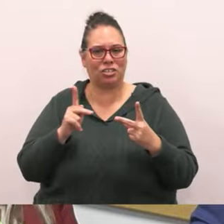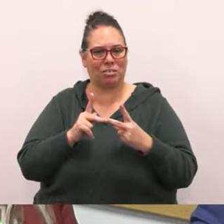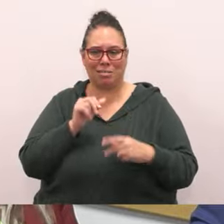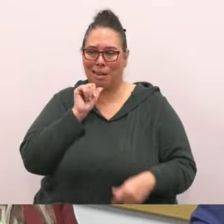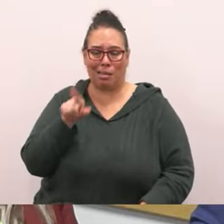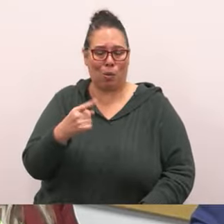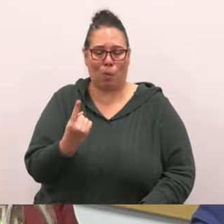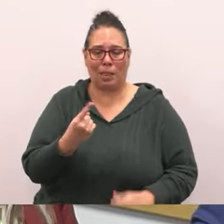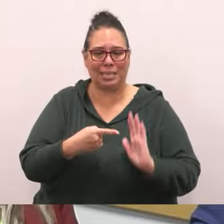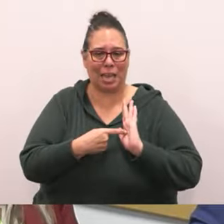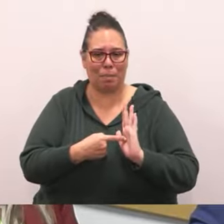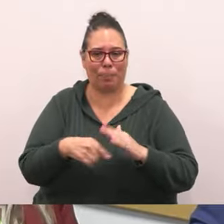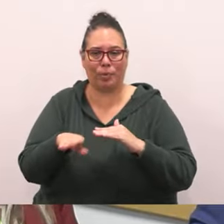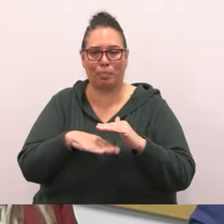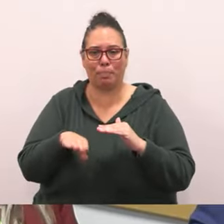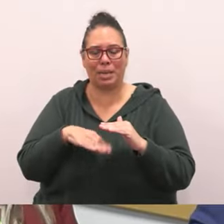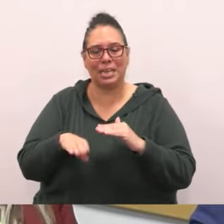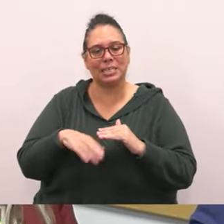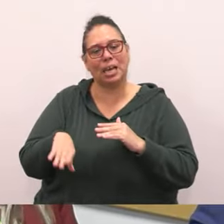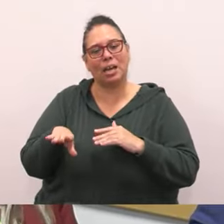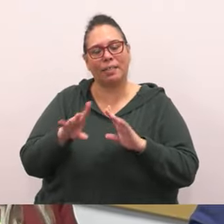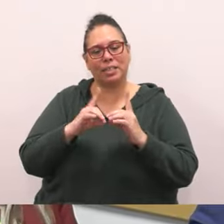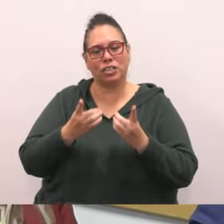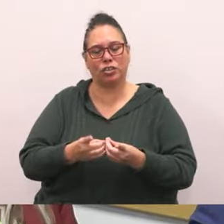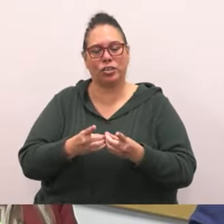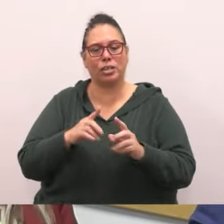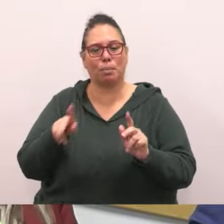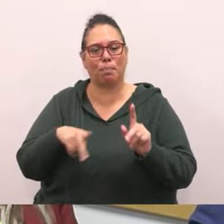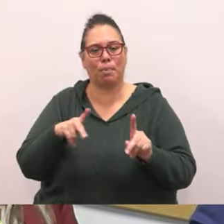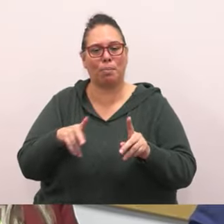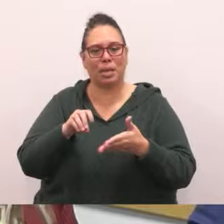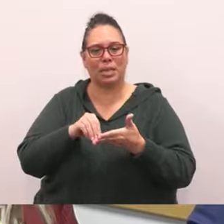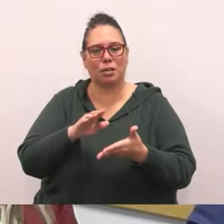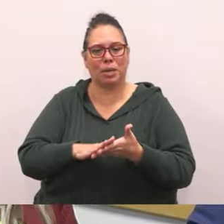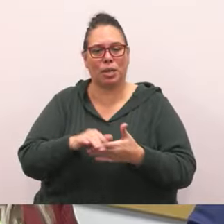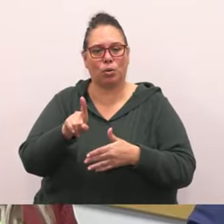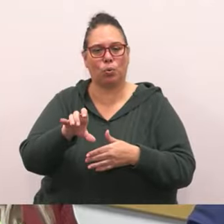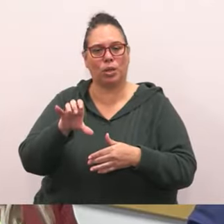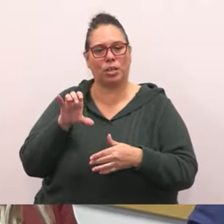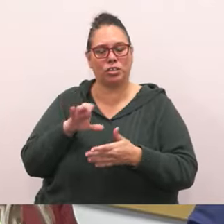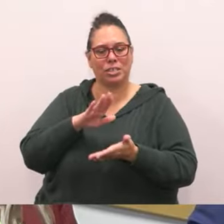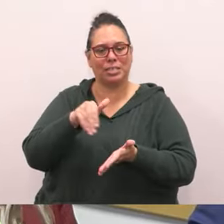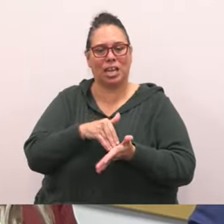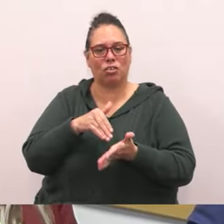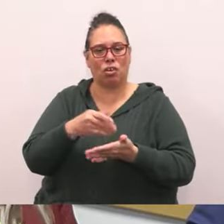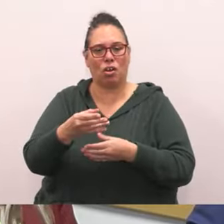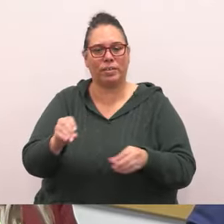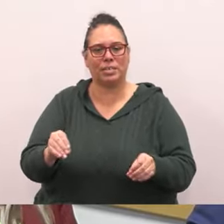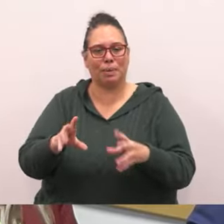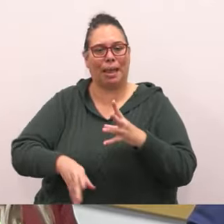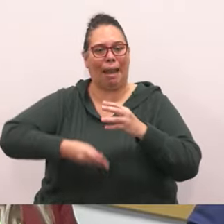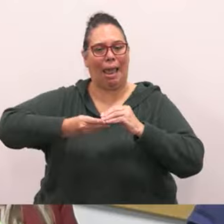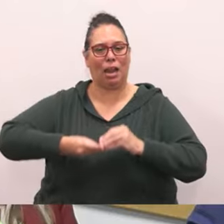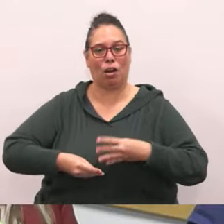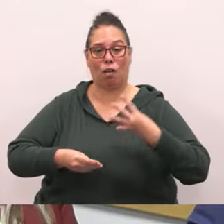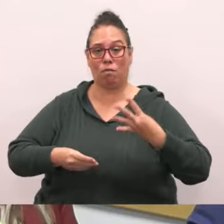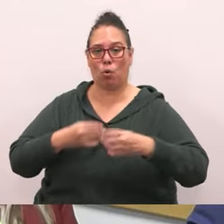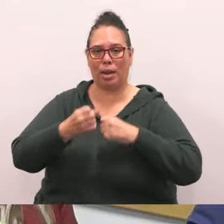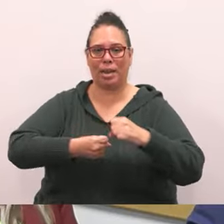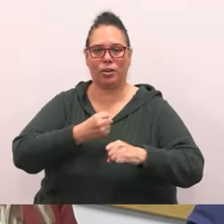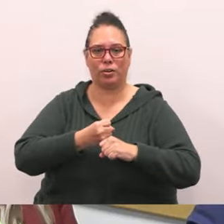example. Based on the district's public documents, approximately 100 central office positions have been added over the past 4 years, even when enrollment